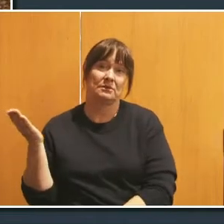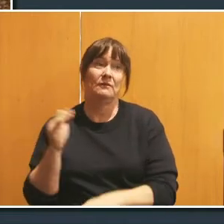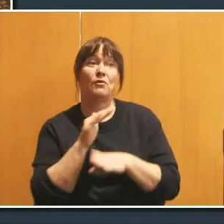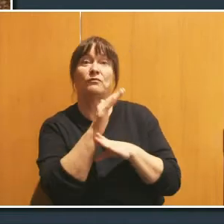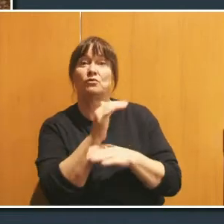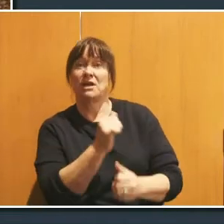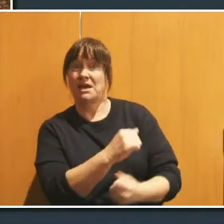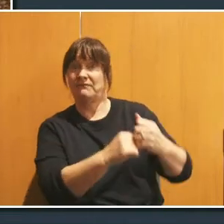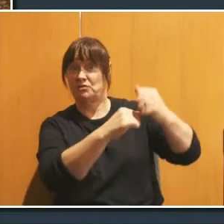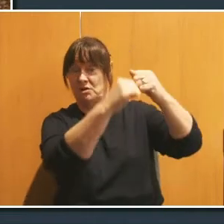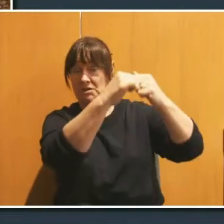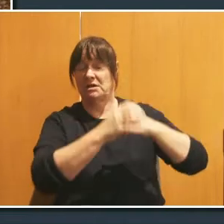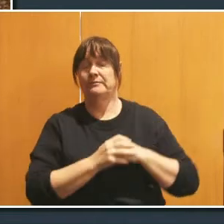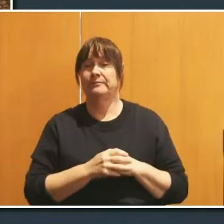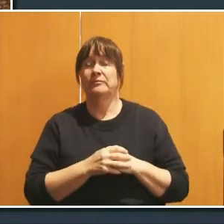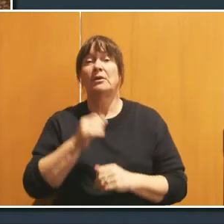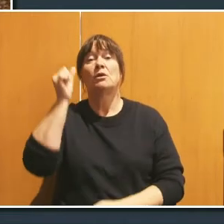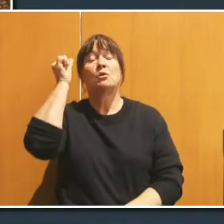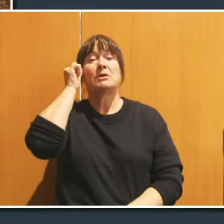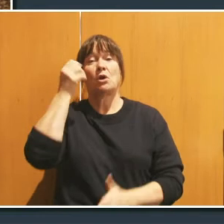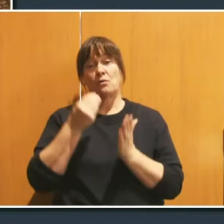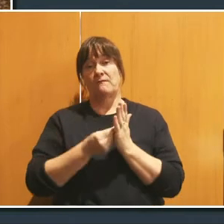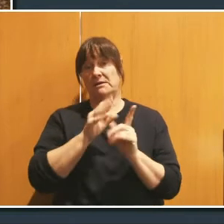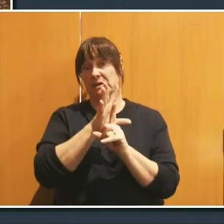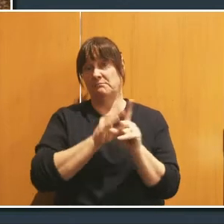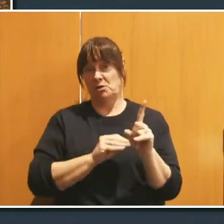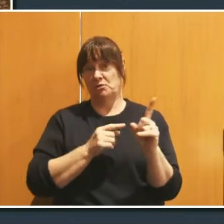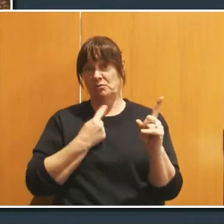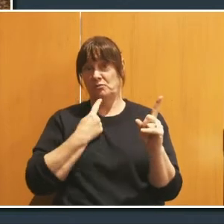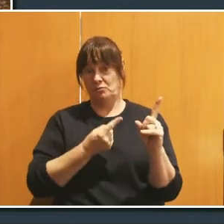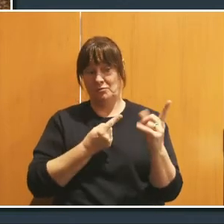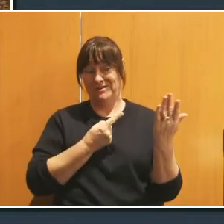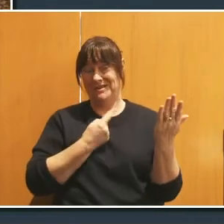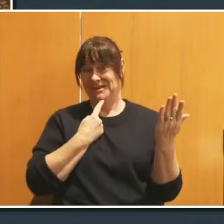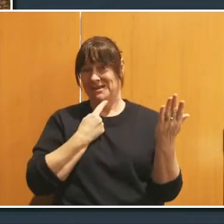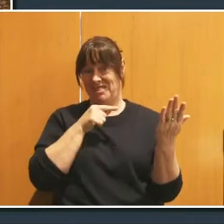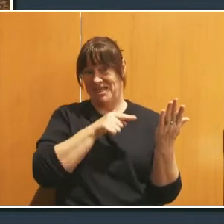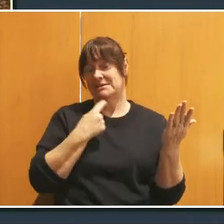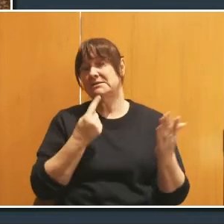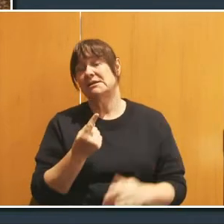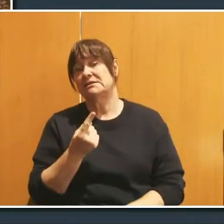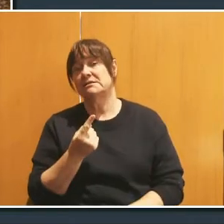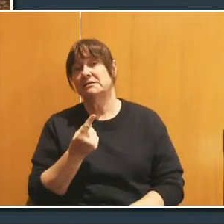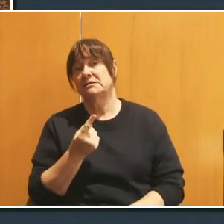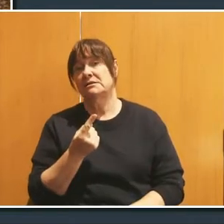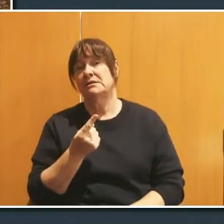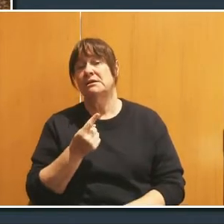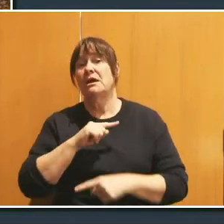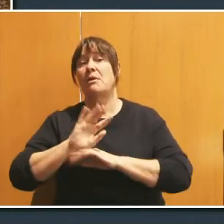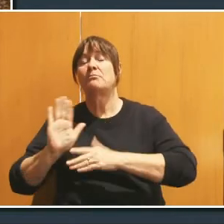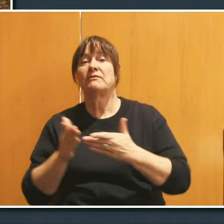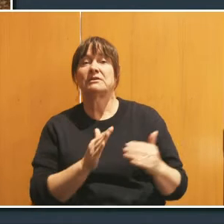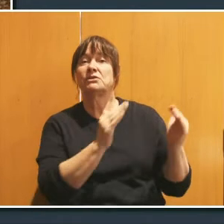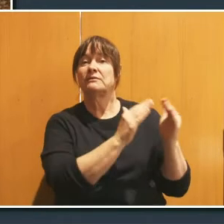infrastructure. We realise that the funding model is talking predominantly about the provision of